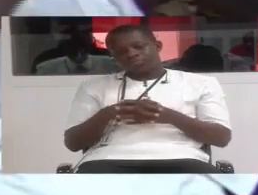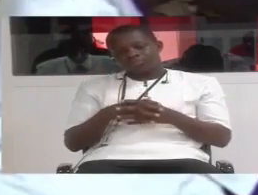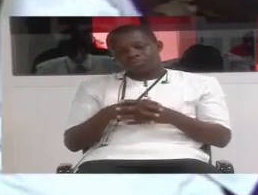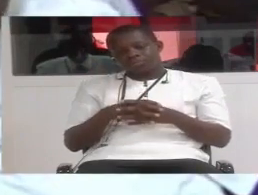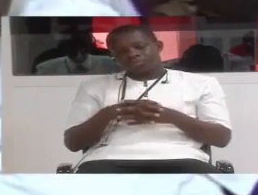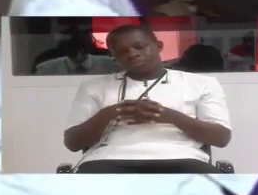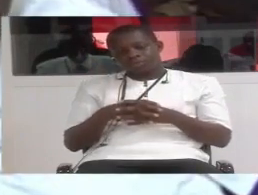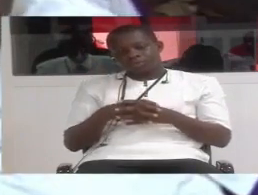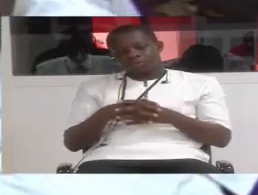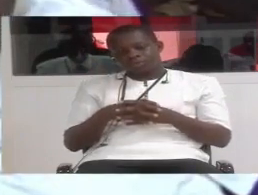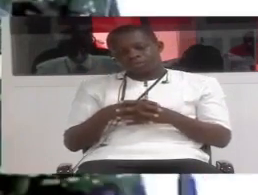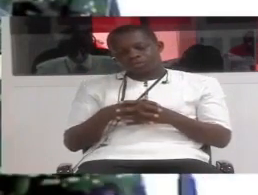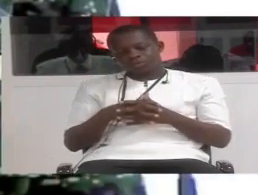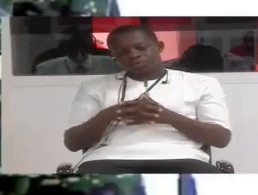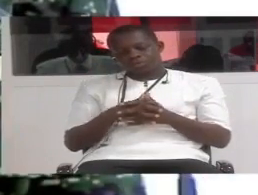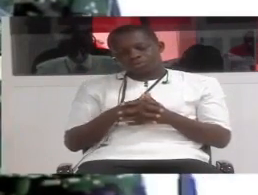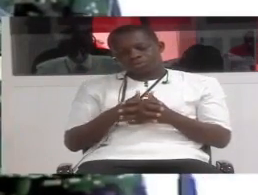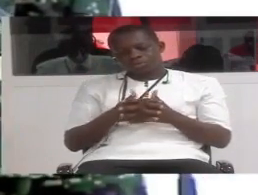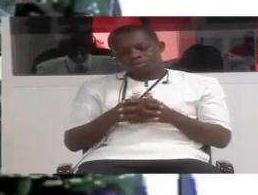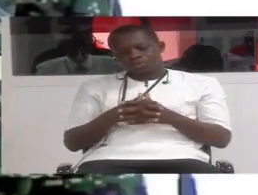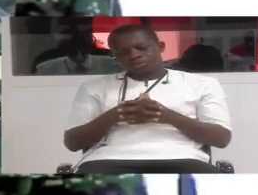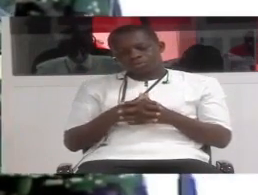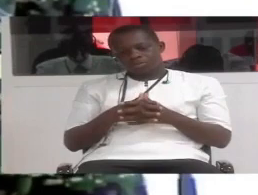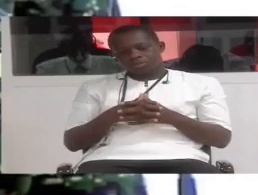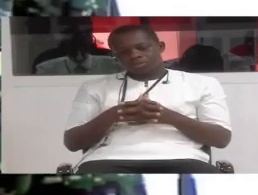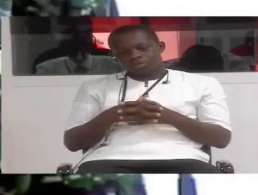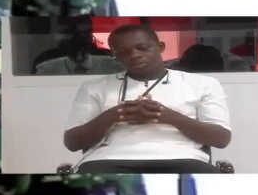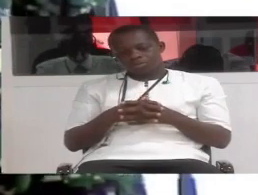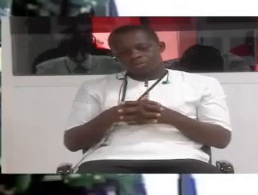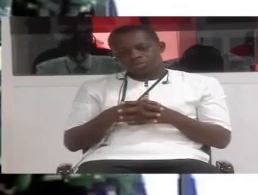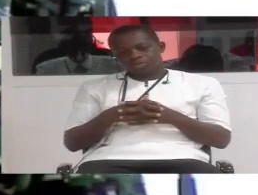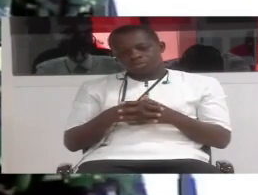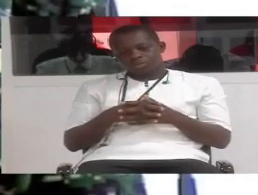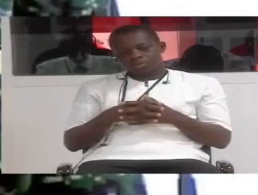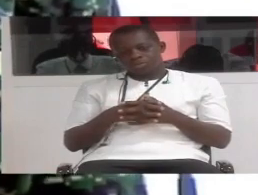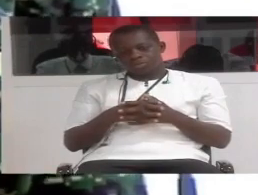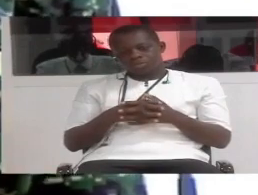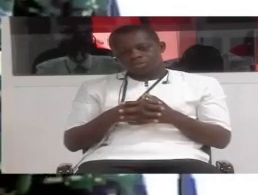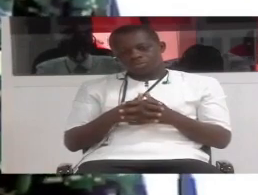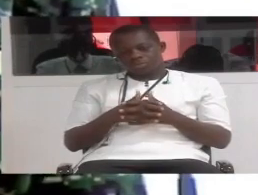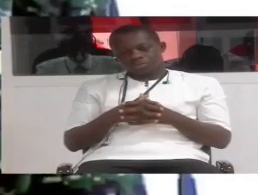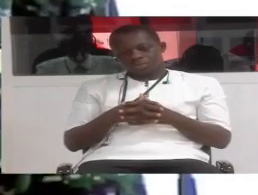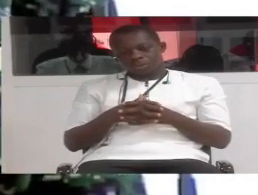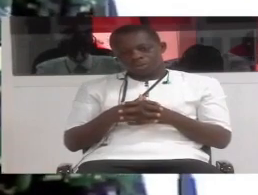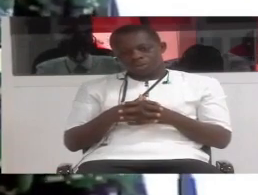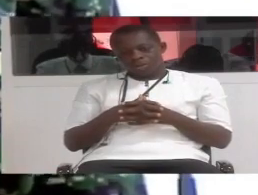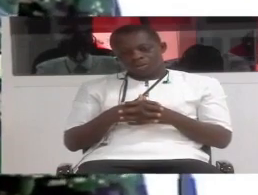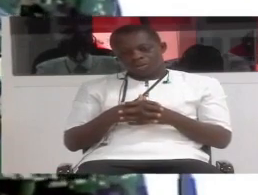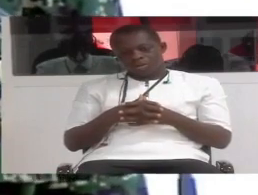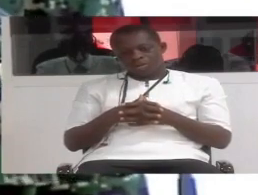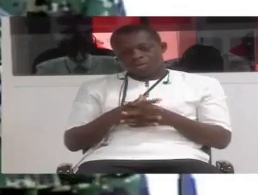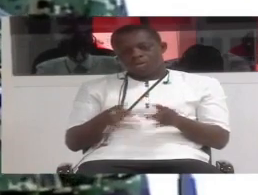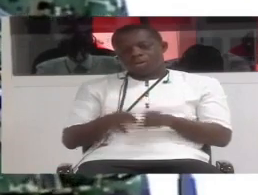pour ngeen ñoñu suñu genné ngeen mëna dem jappagaay ci lum gaawé ngen yobulen comme ni ngen bëgg def